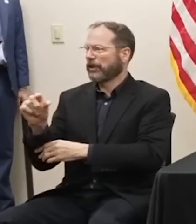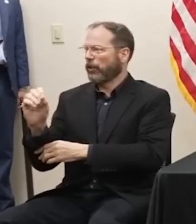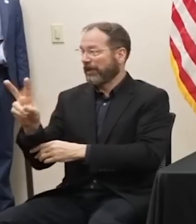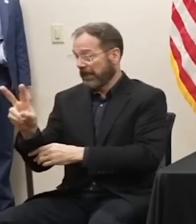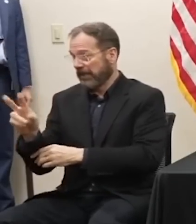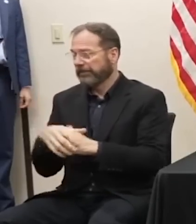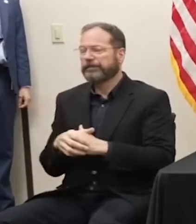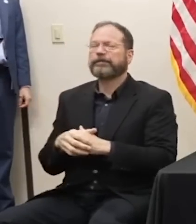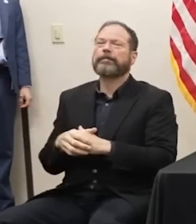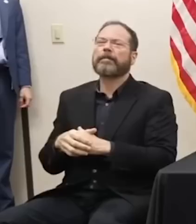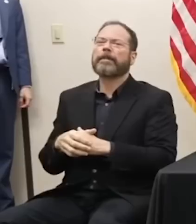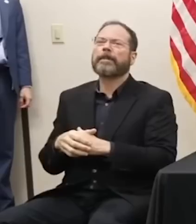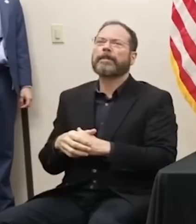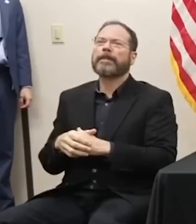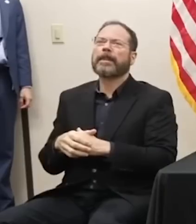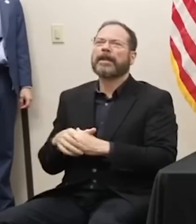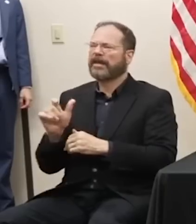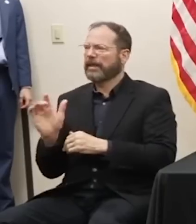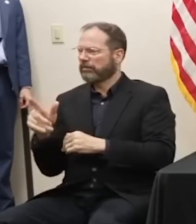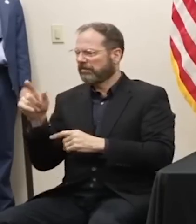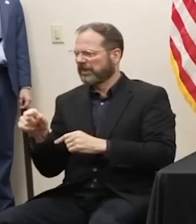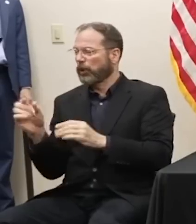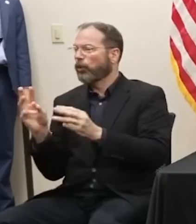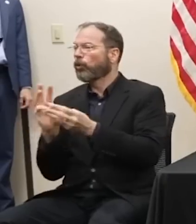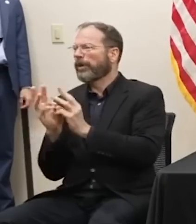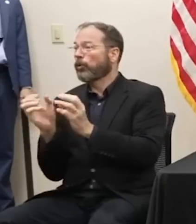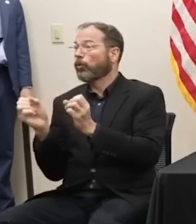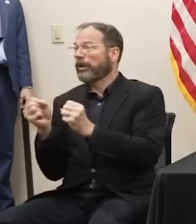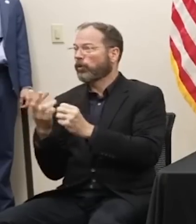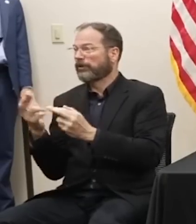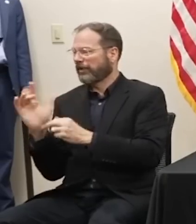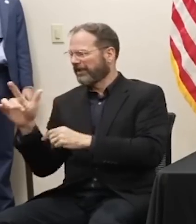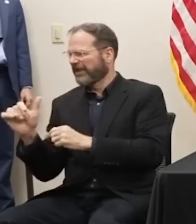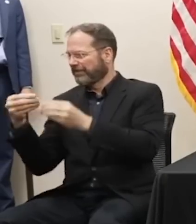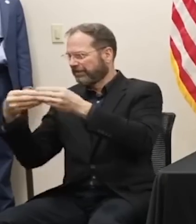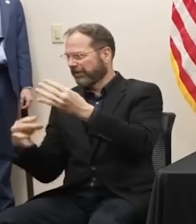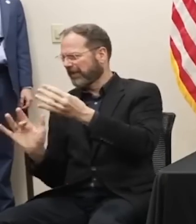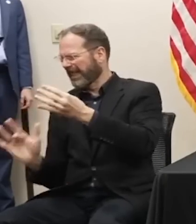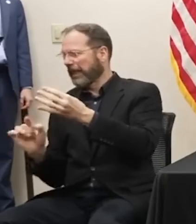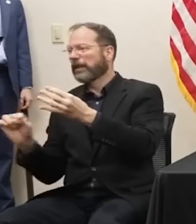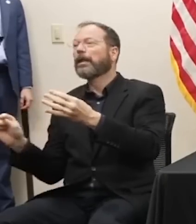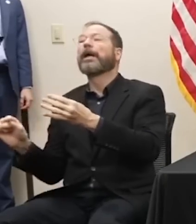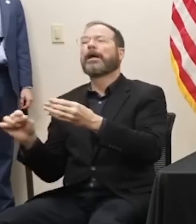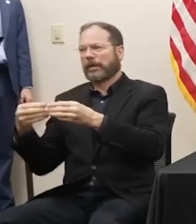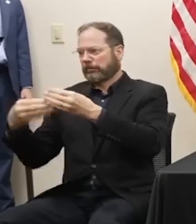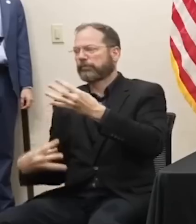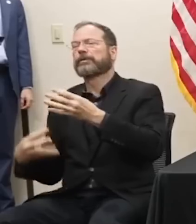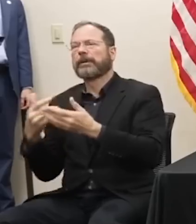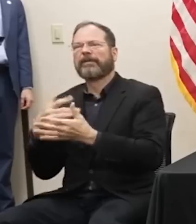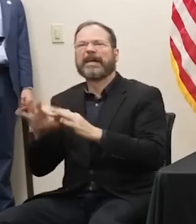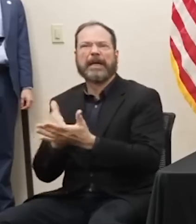tdem.texas.gov and clicking the Winter Weather Resources button on the homepage. We